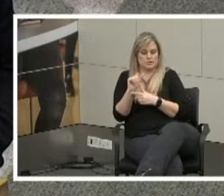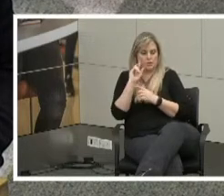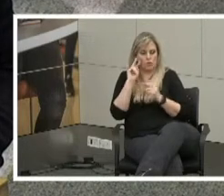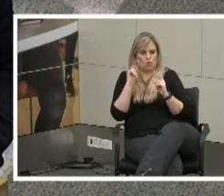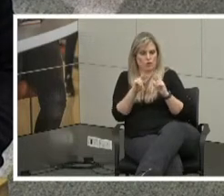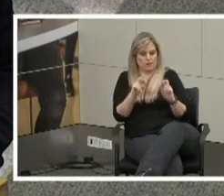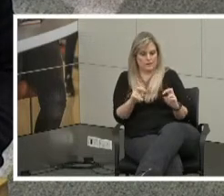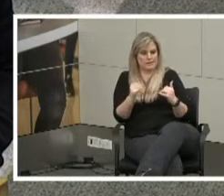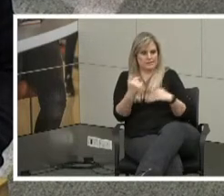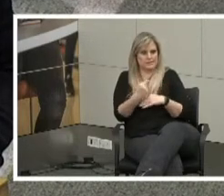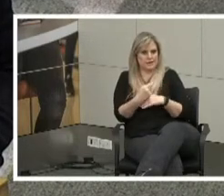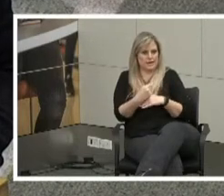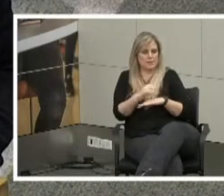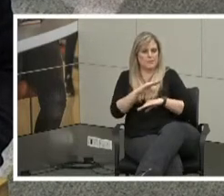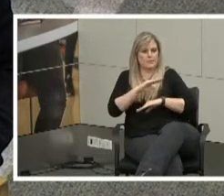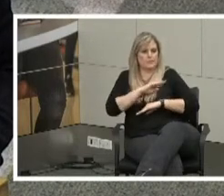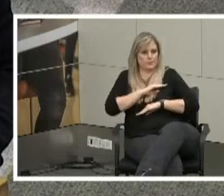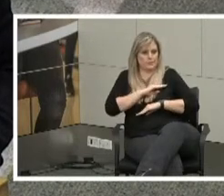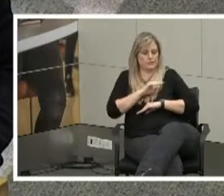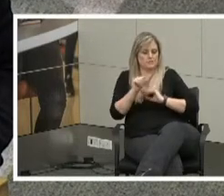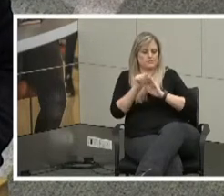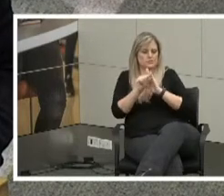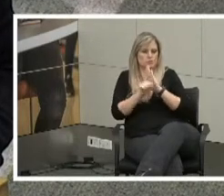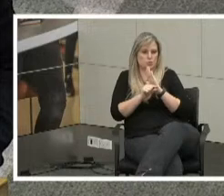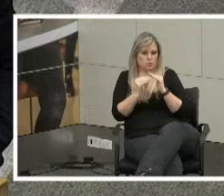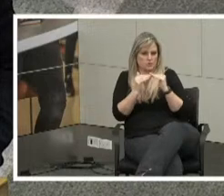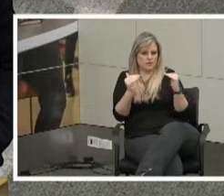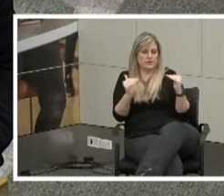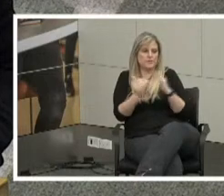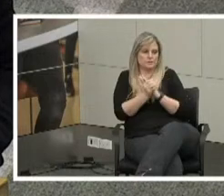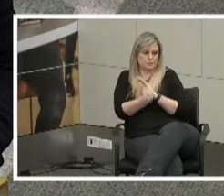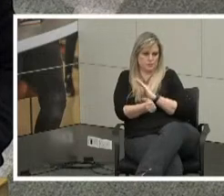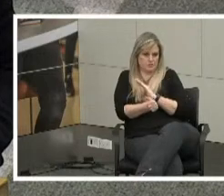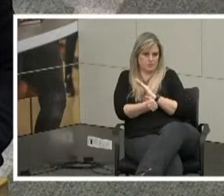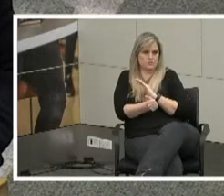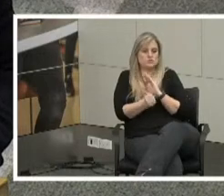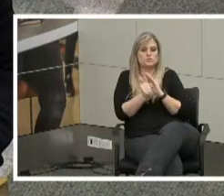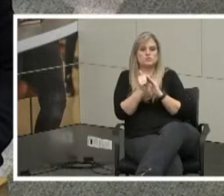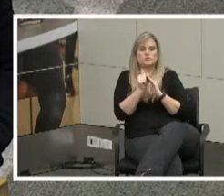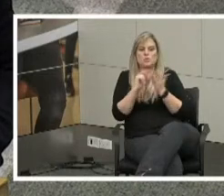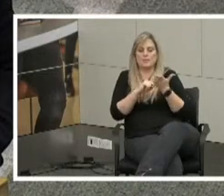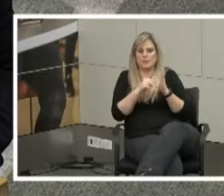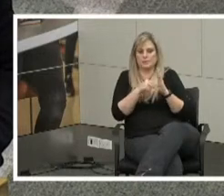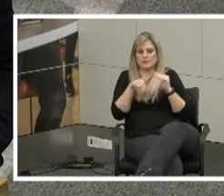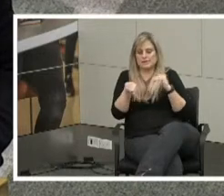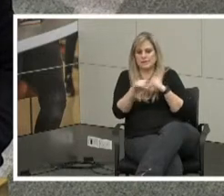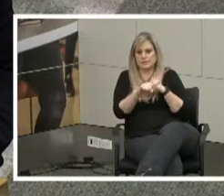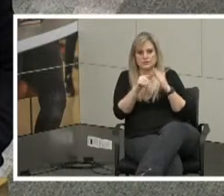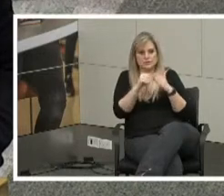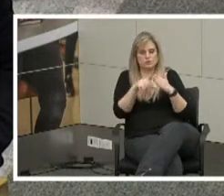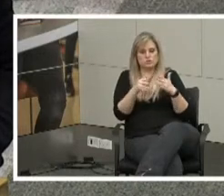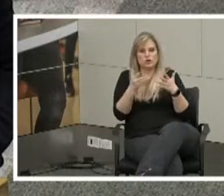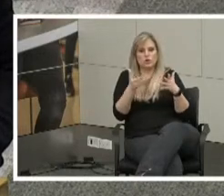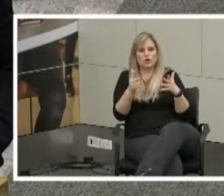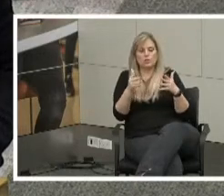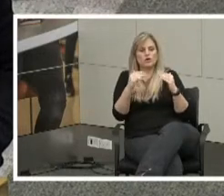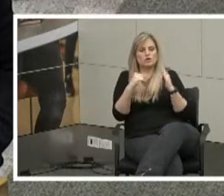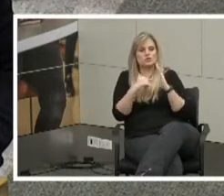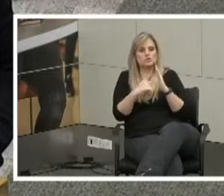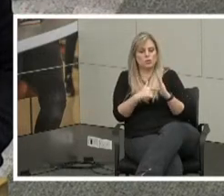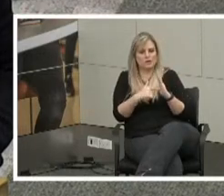is meets grade level proficiency so these students are already showing an